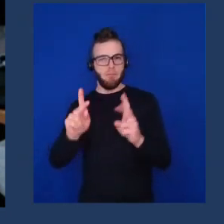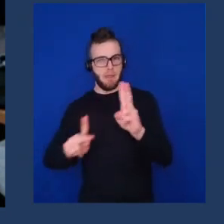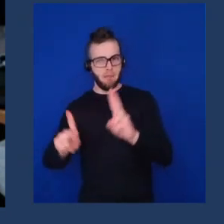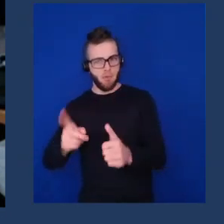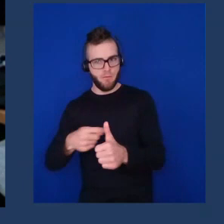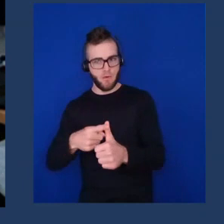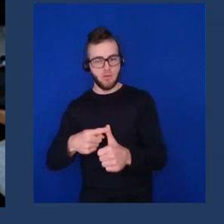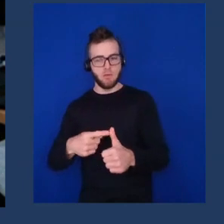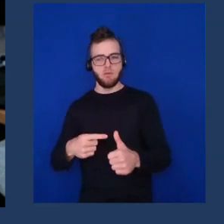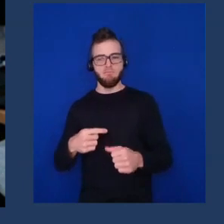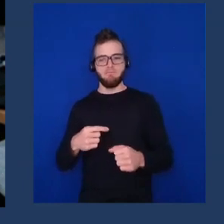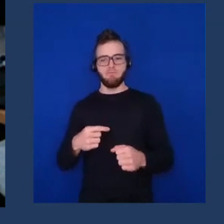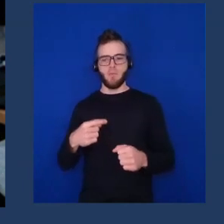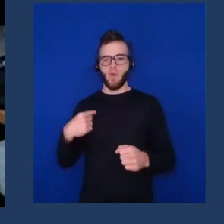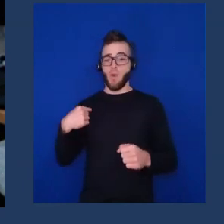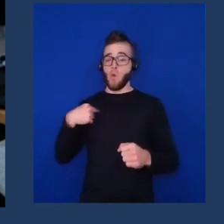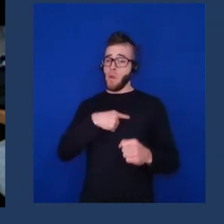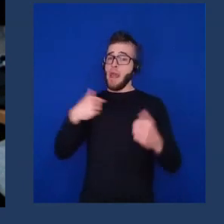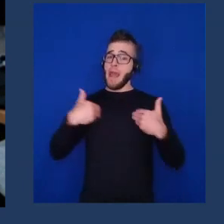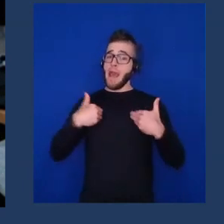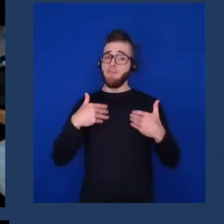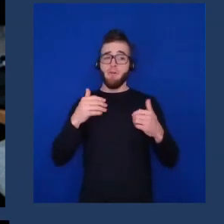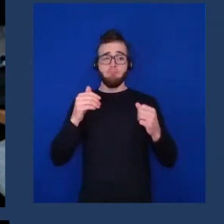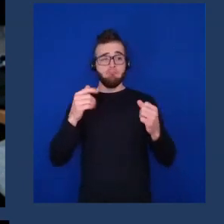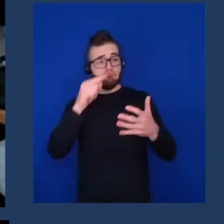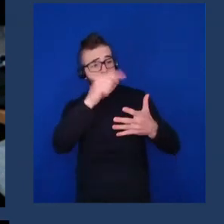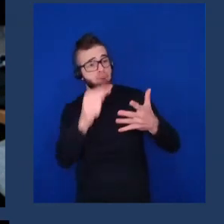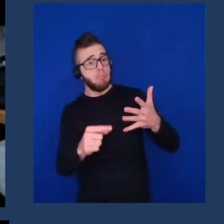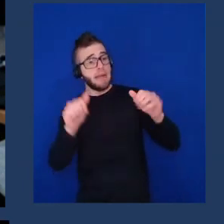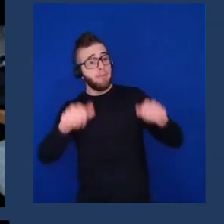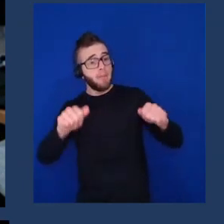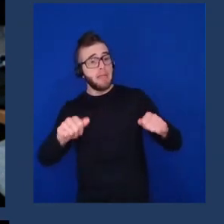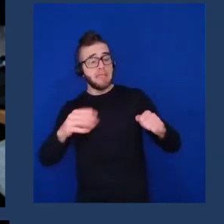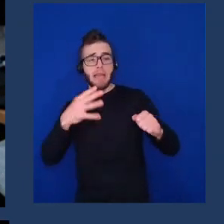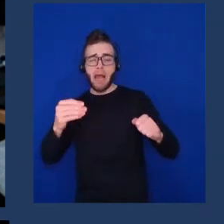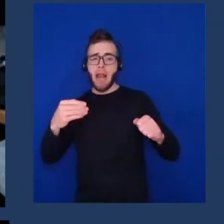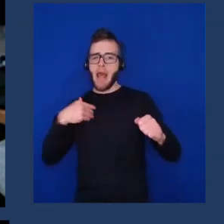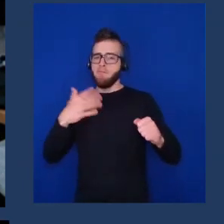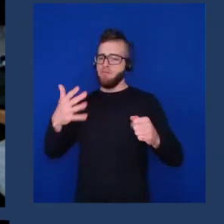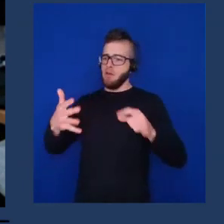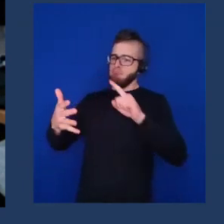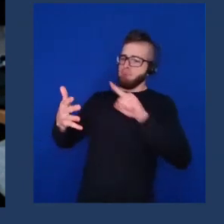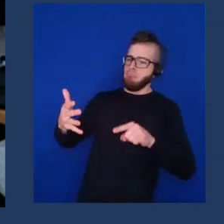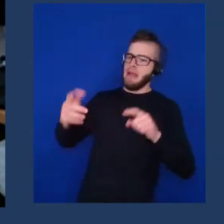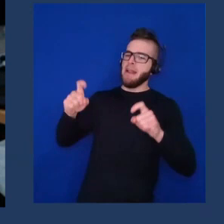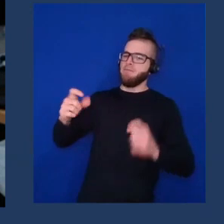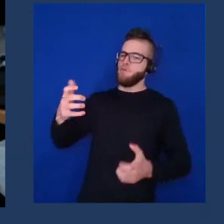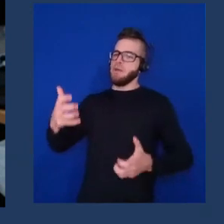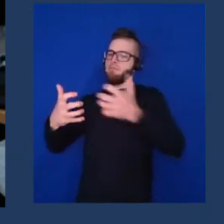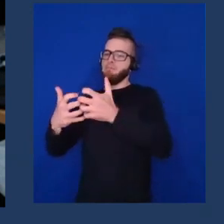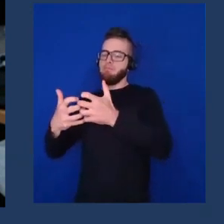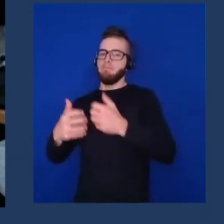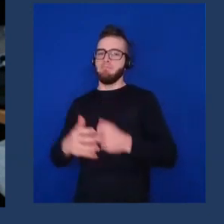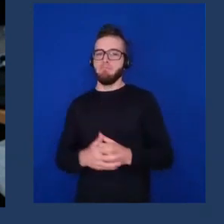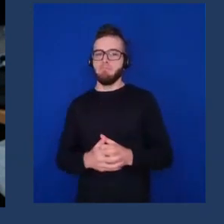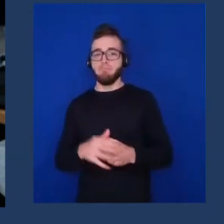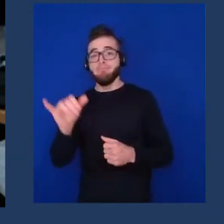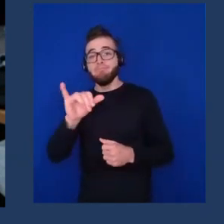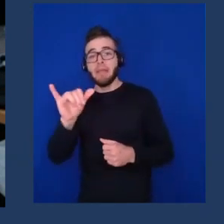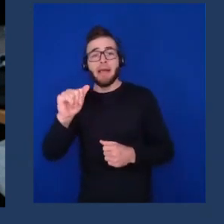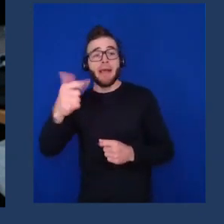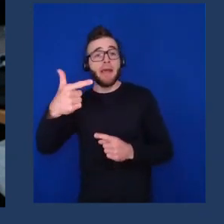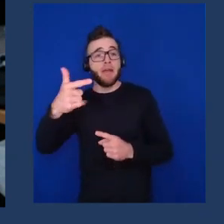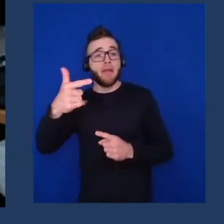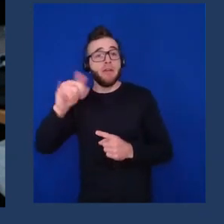to. And especially with the emerging view that aging is a polydisability. So because of that, we're all going to have